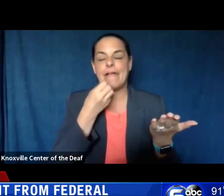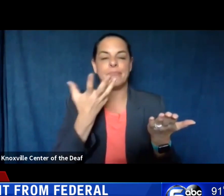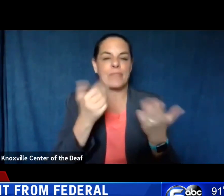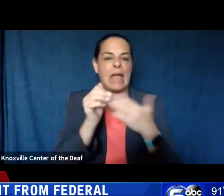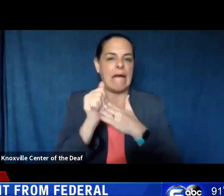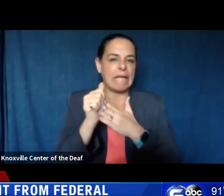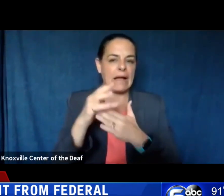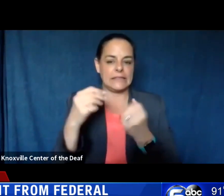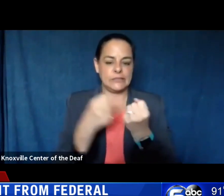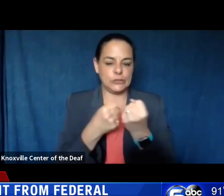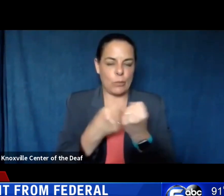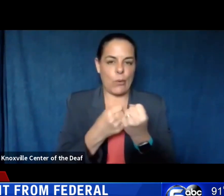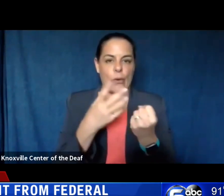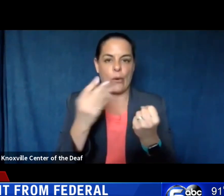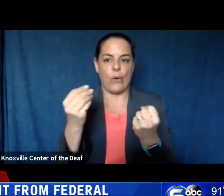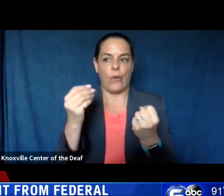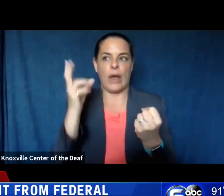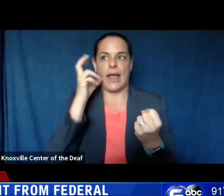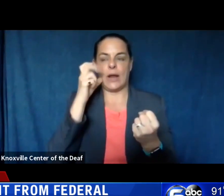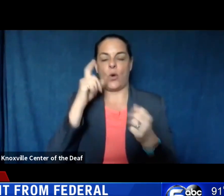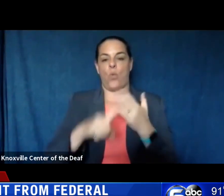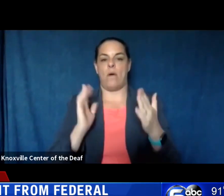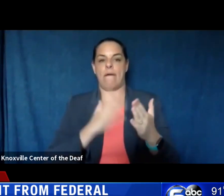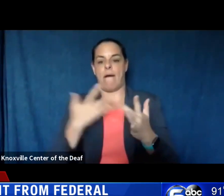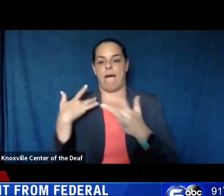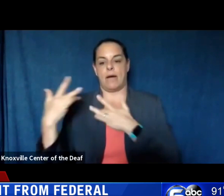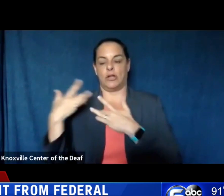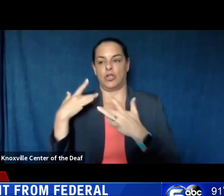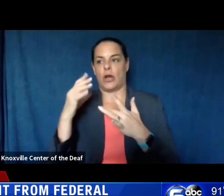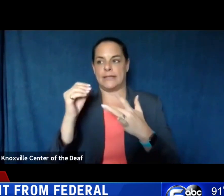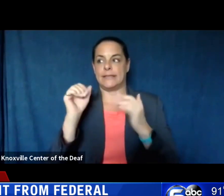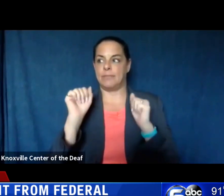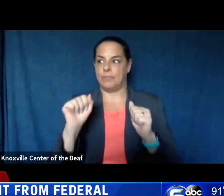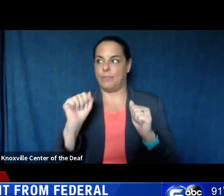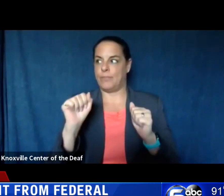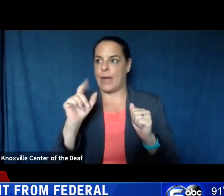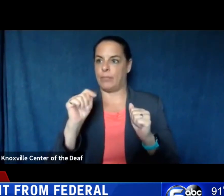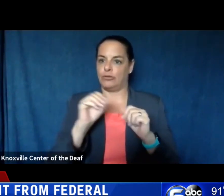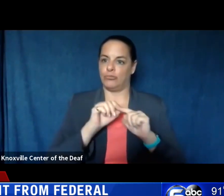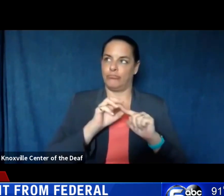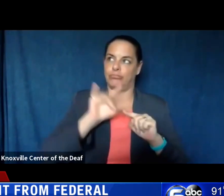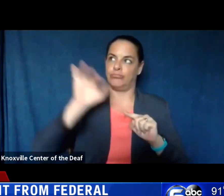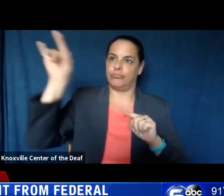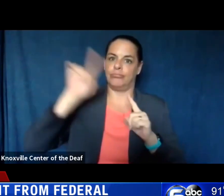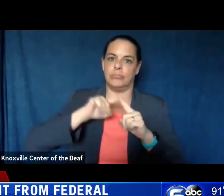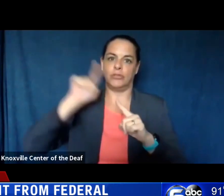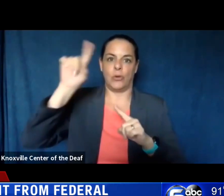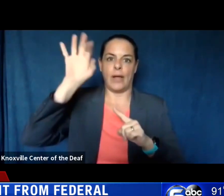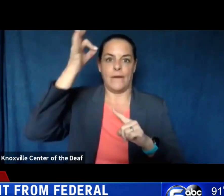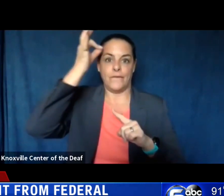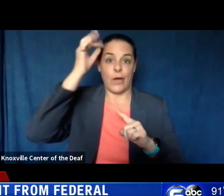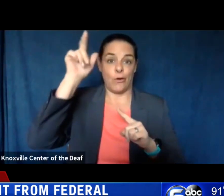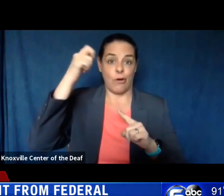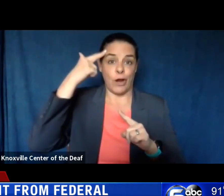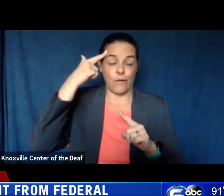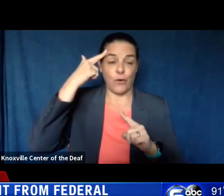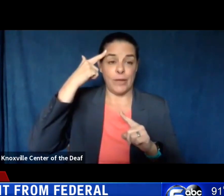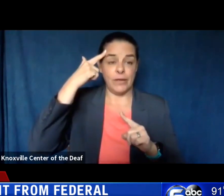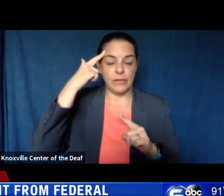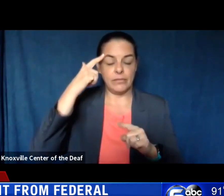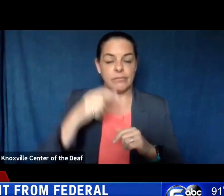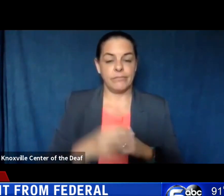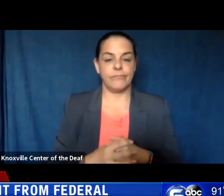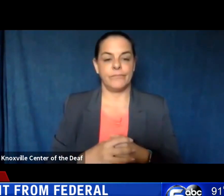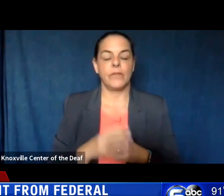guidance and support and hear of our concerns and being able to elevate those directly up to the federal government when they